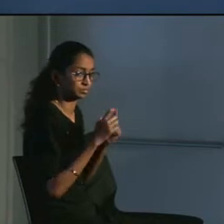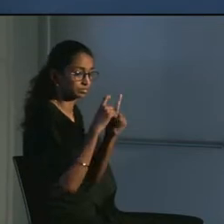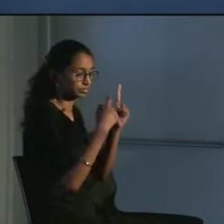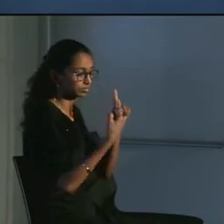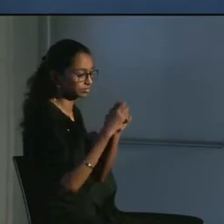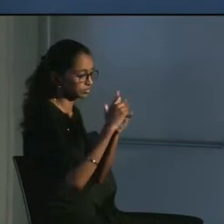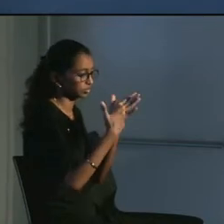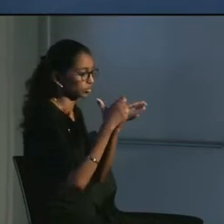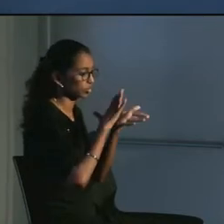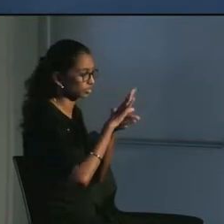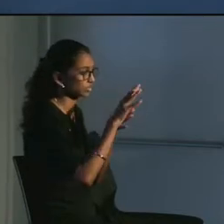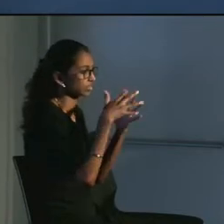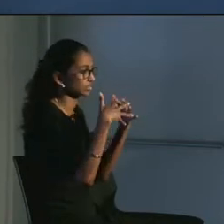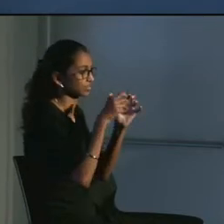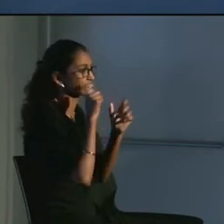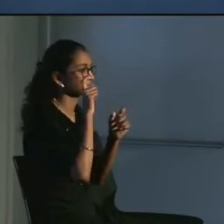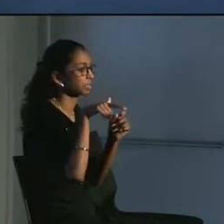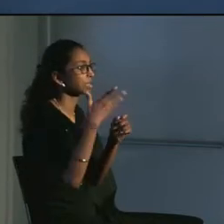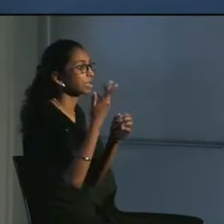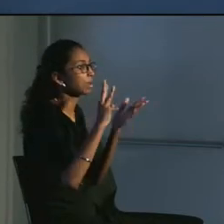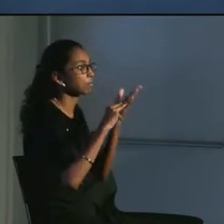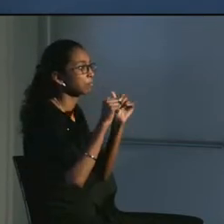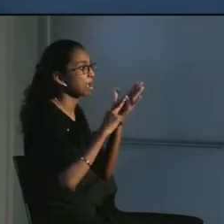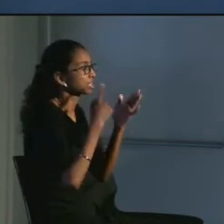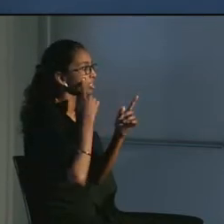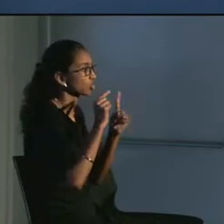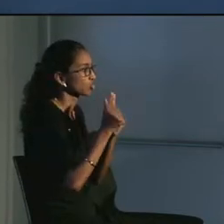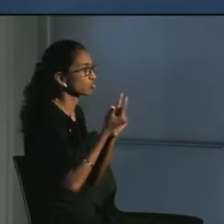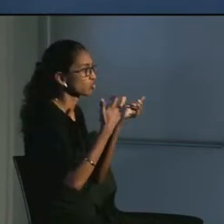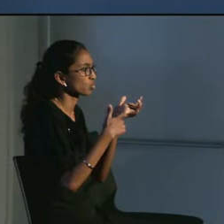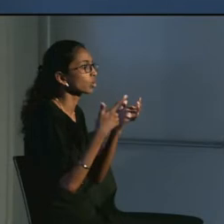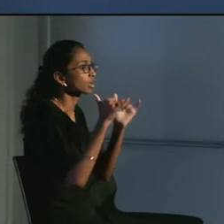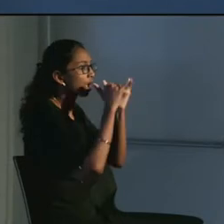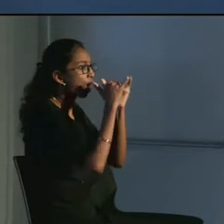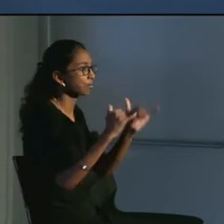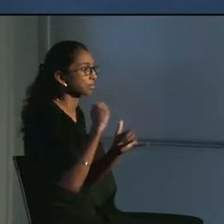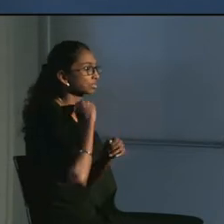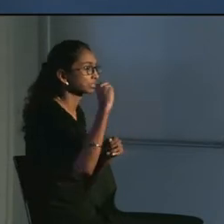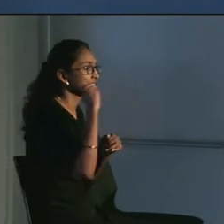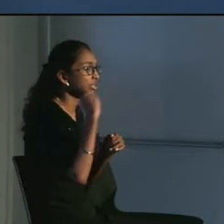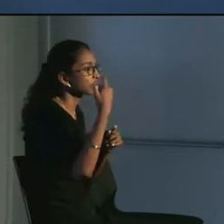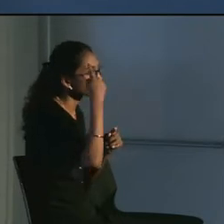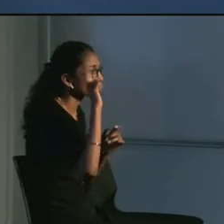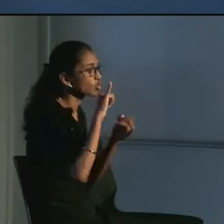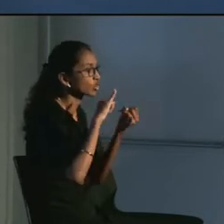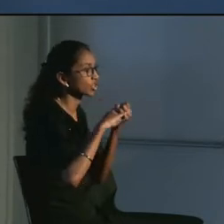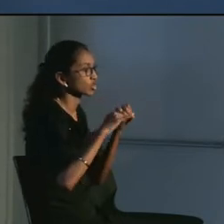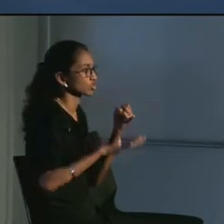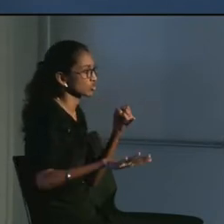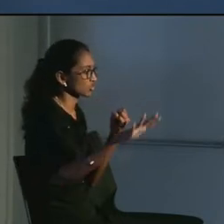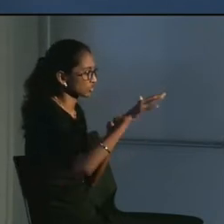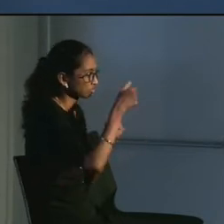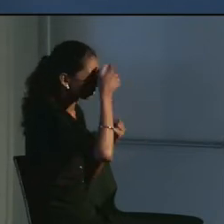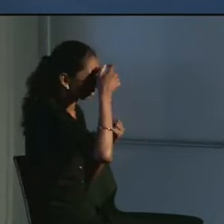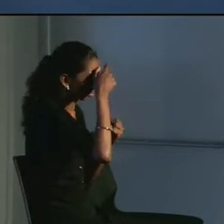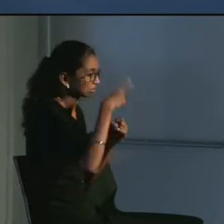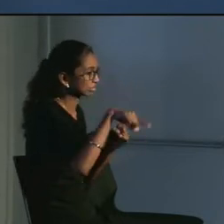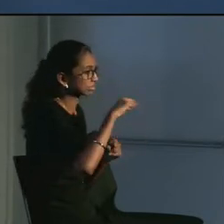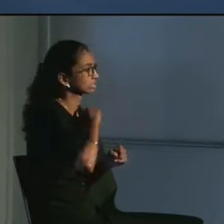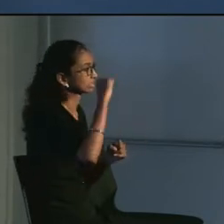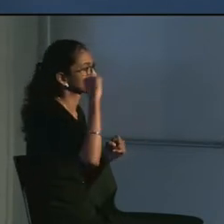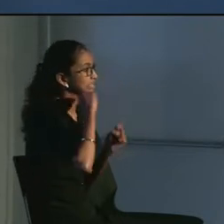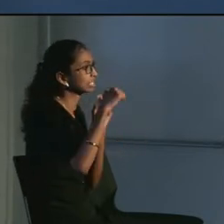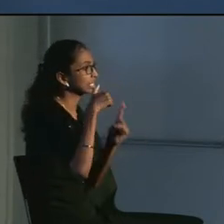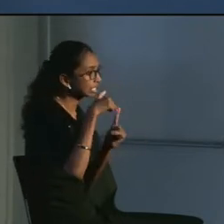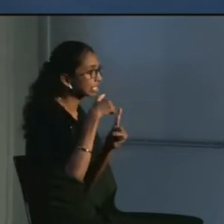torchbearers in Manipur, elder women who campaigned against a lot of social issues. And this was a deliberate